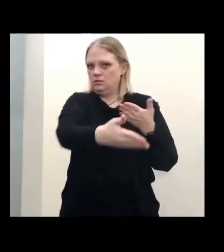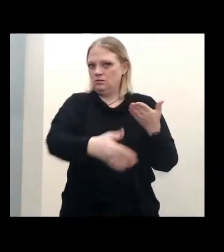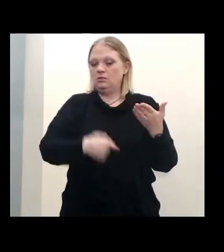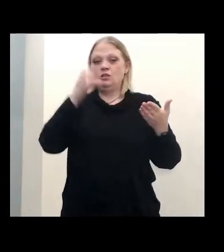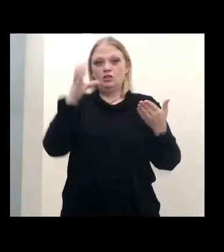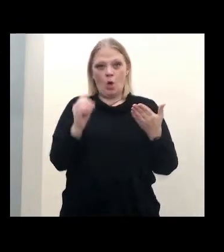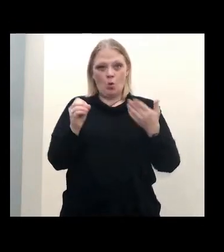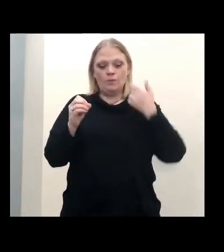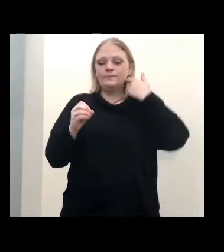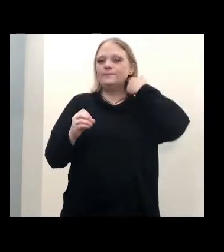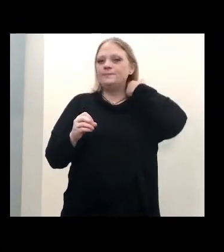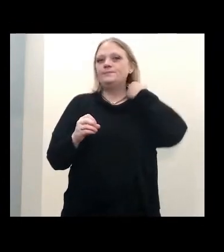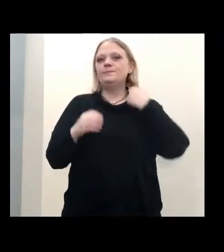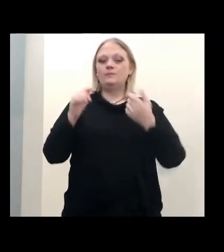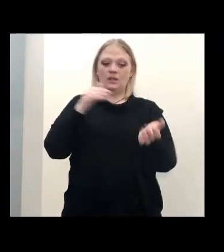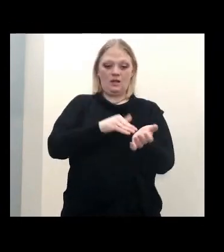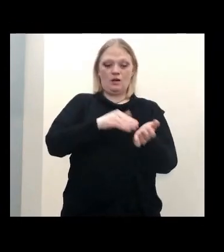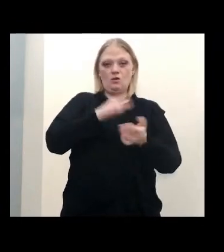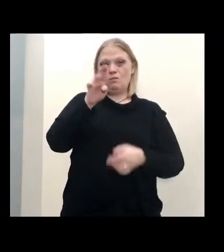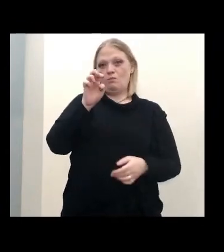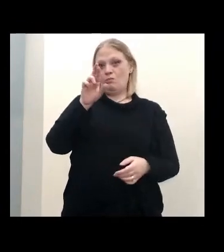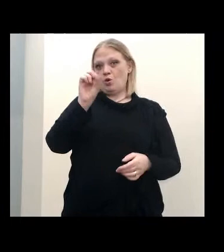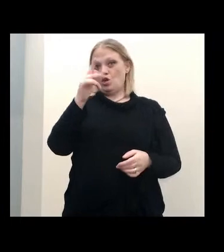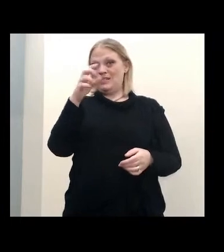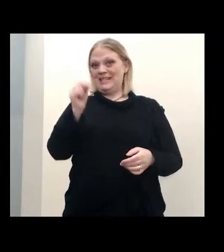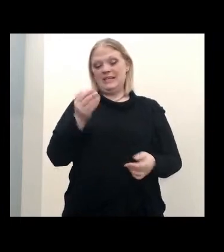So, Dr. Burstein.